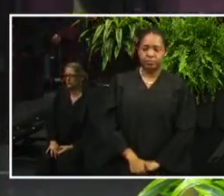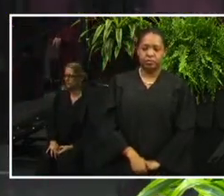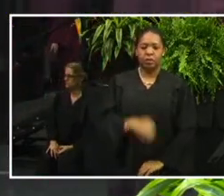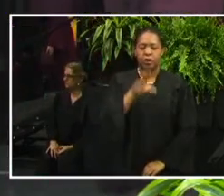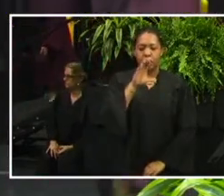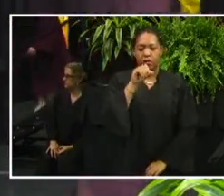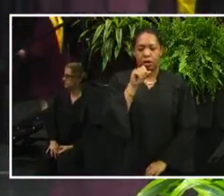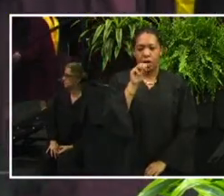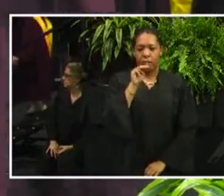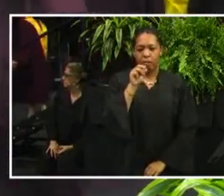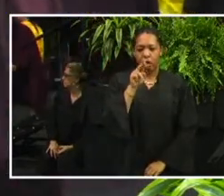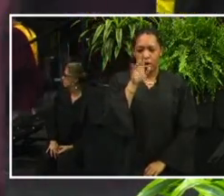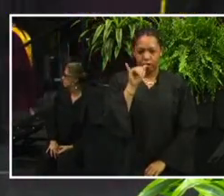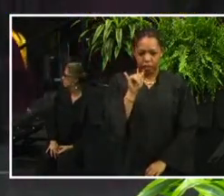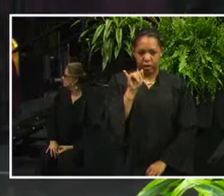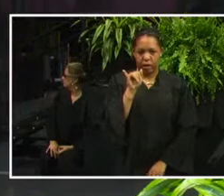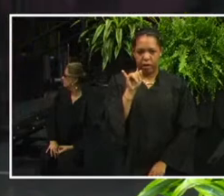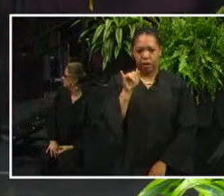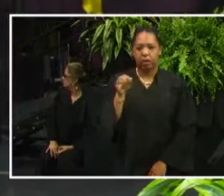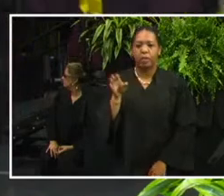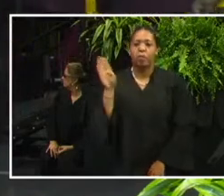Kamari Devon Brown.